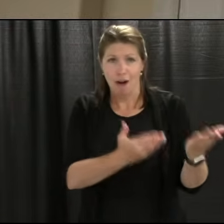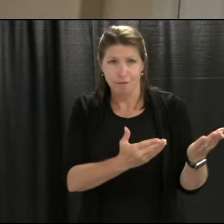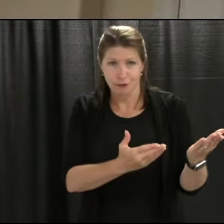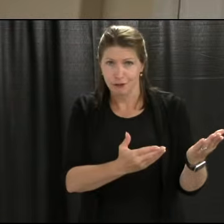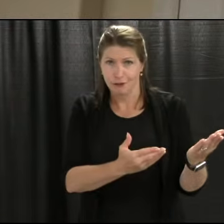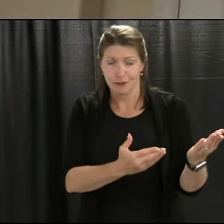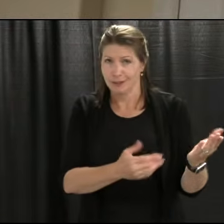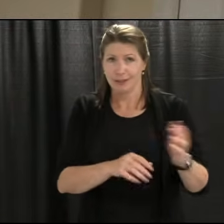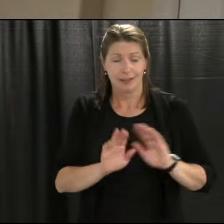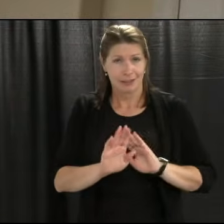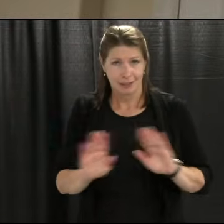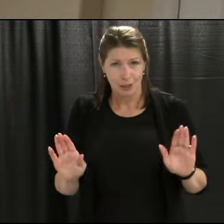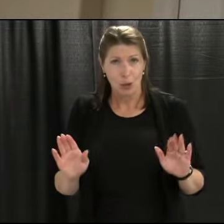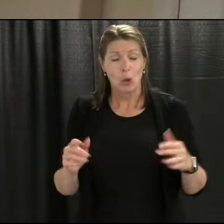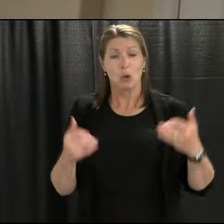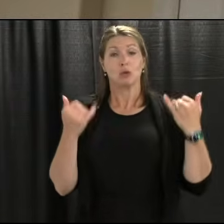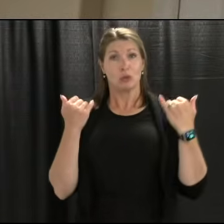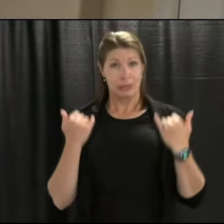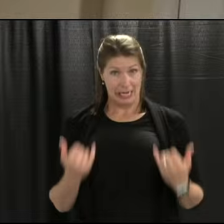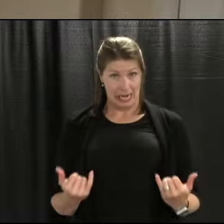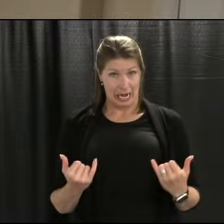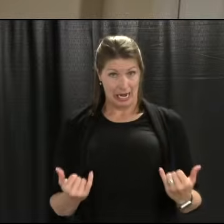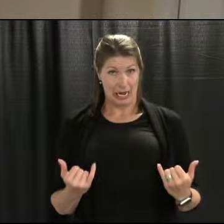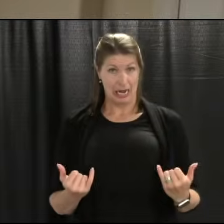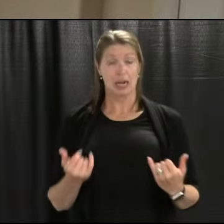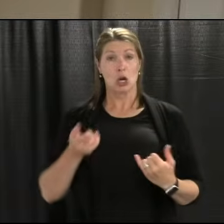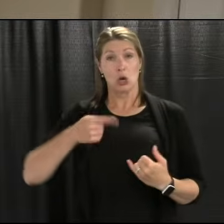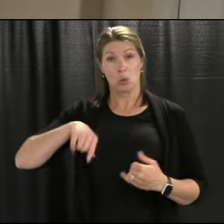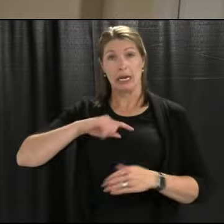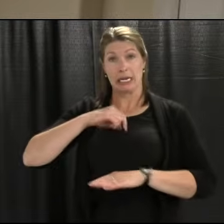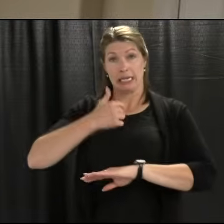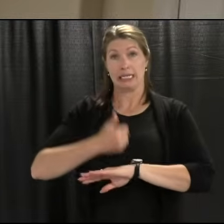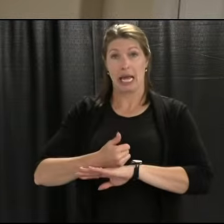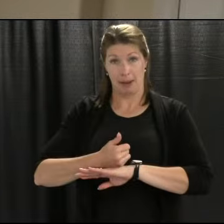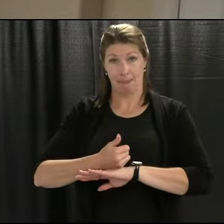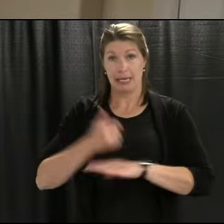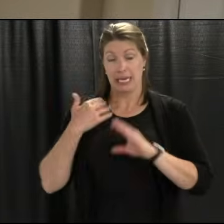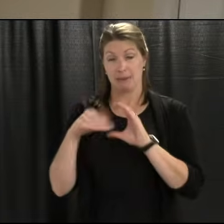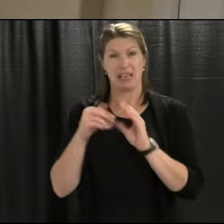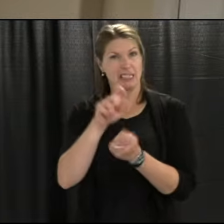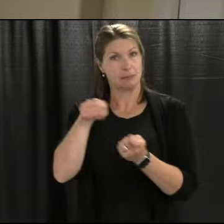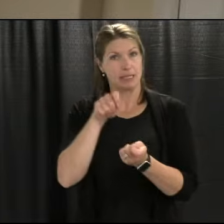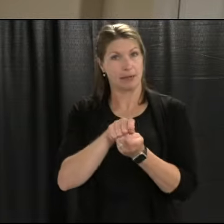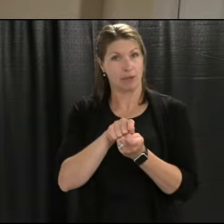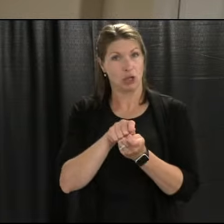today we have set up an email, Forest Fires